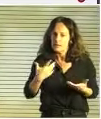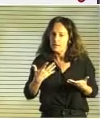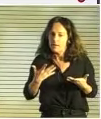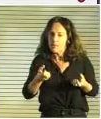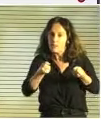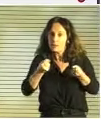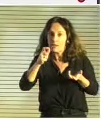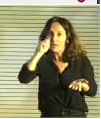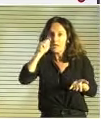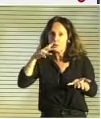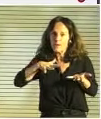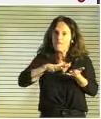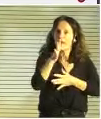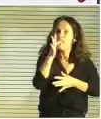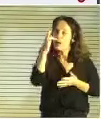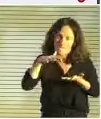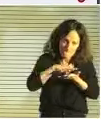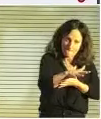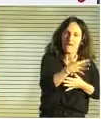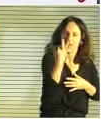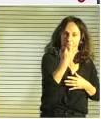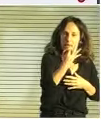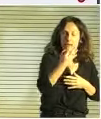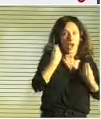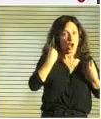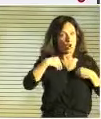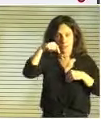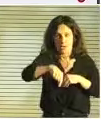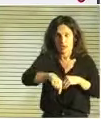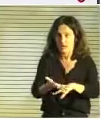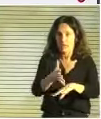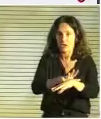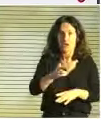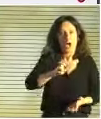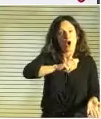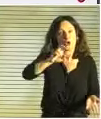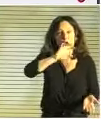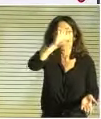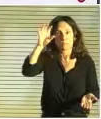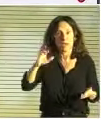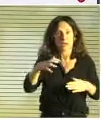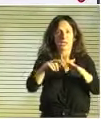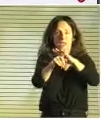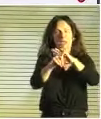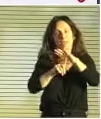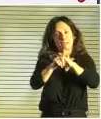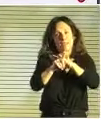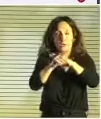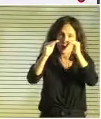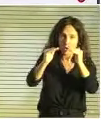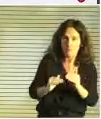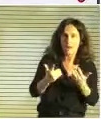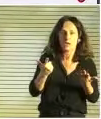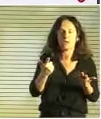same in Mallorca, but also in the least developed countries. Planet is our footprint. We discussed before about, we